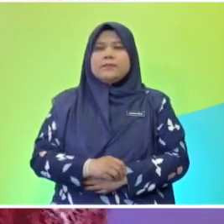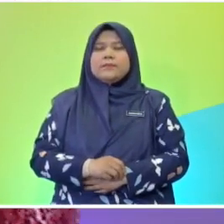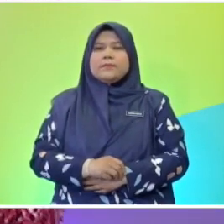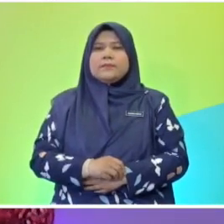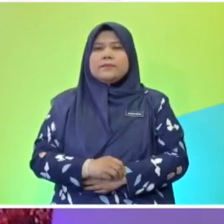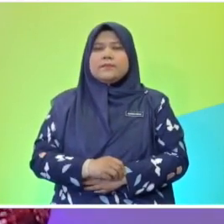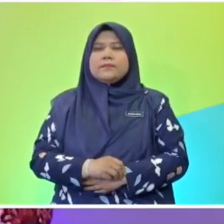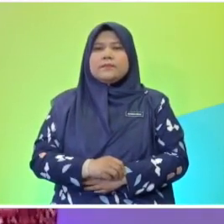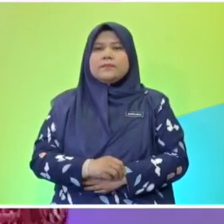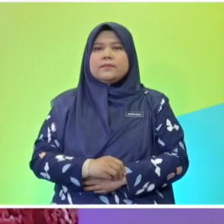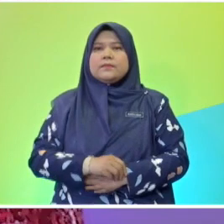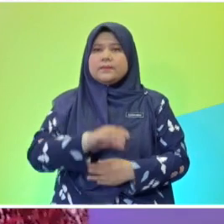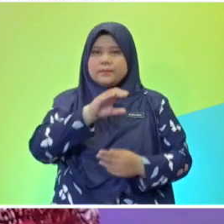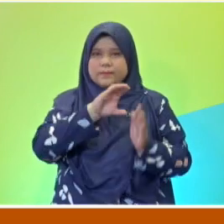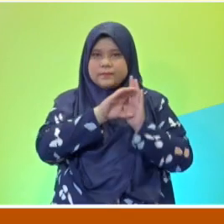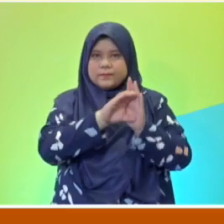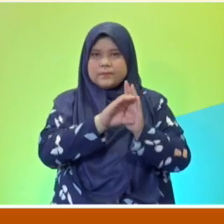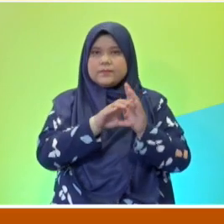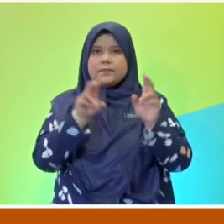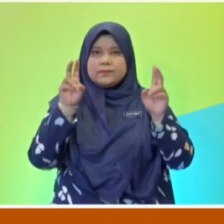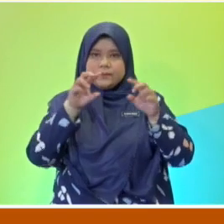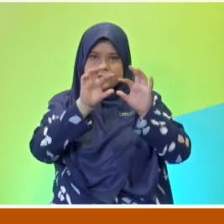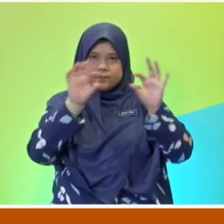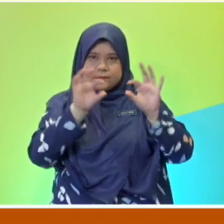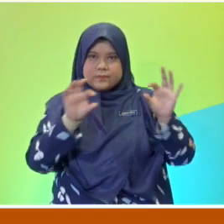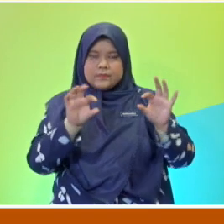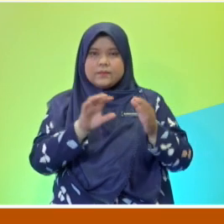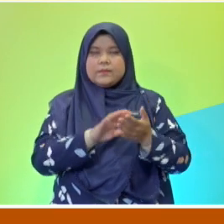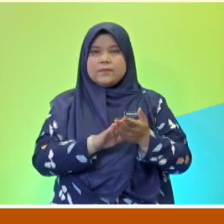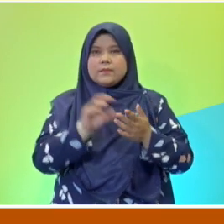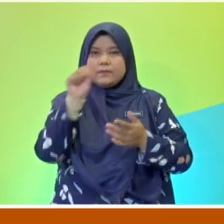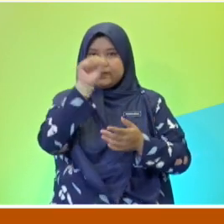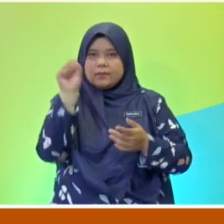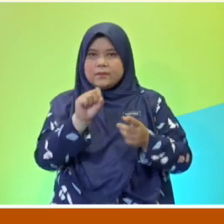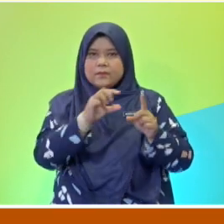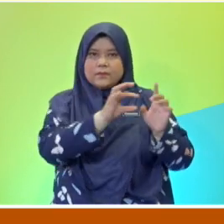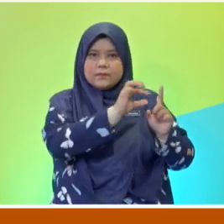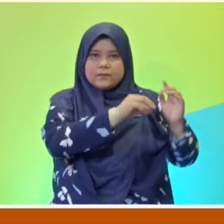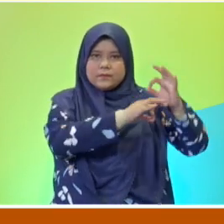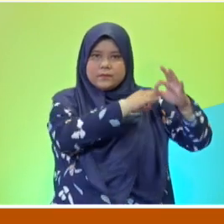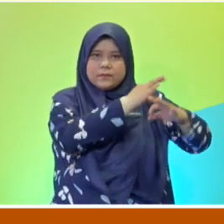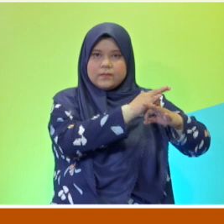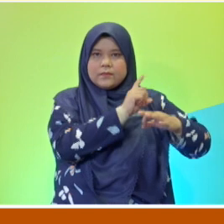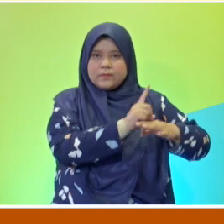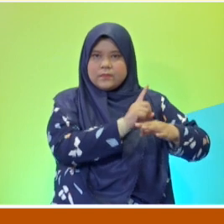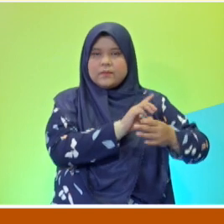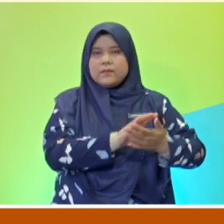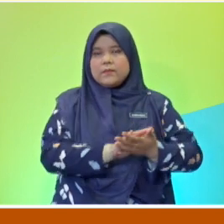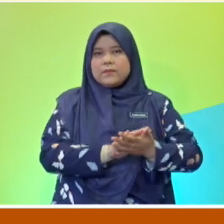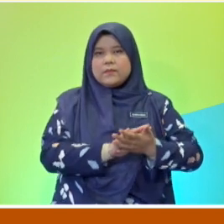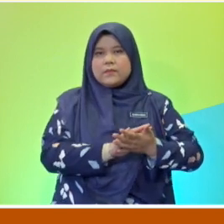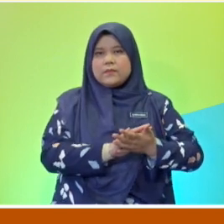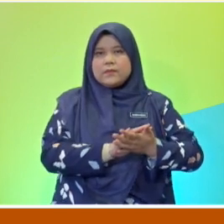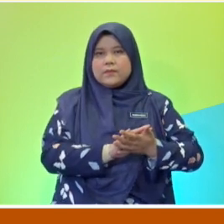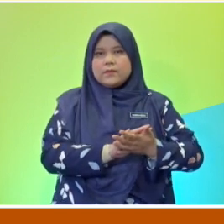Okay, here is the sample item for Form 1. Okay, as you could see on the left, okay, there is a